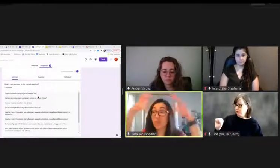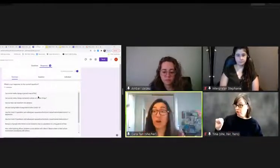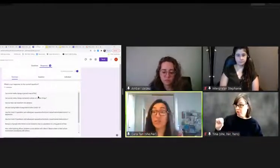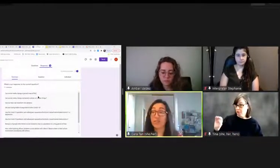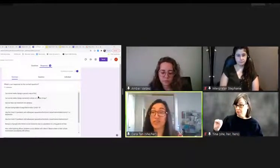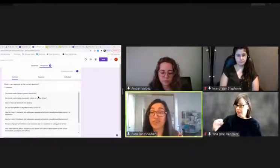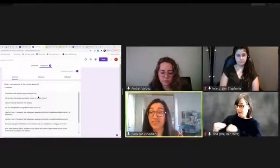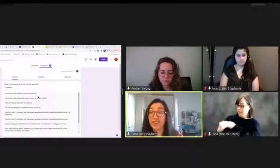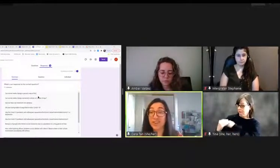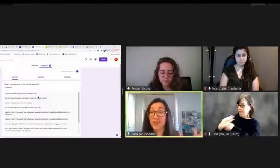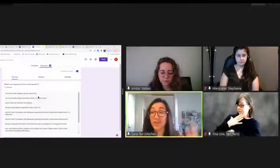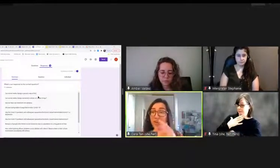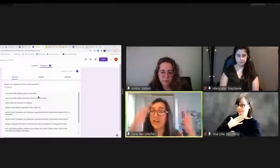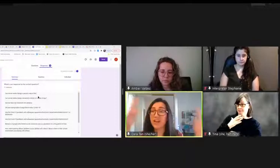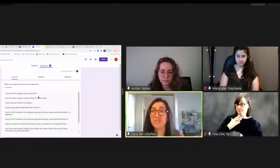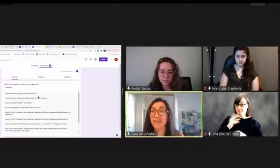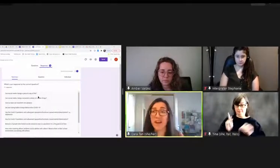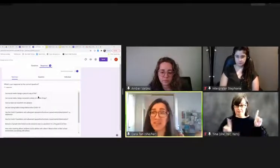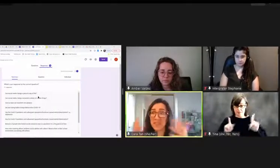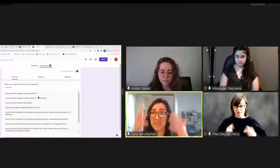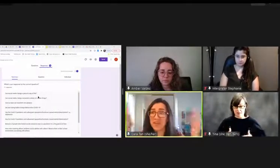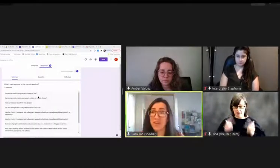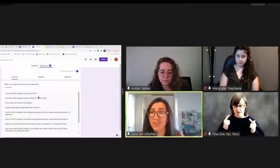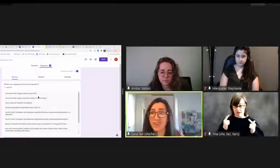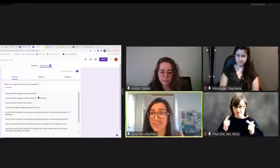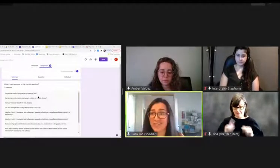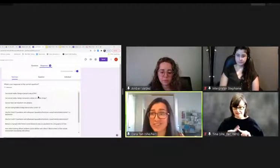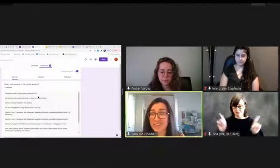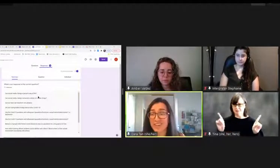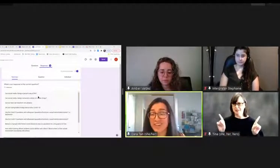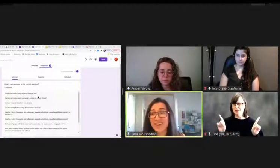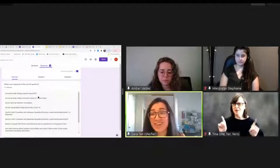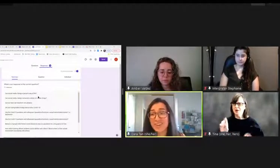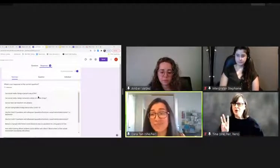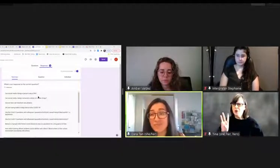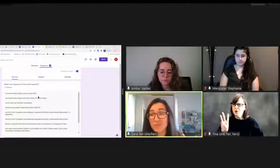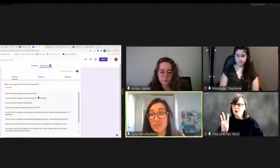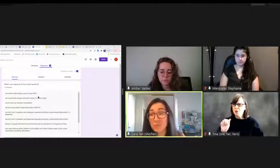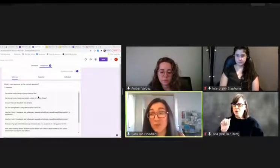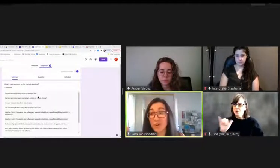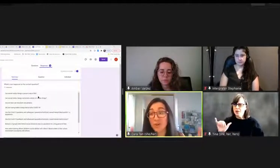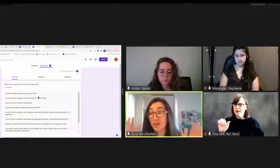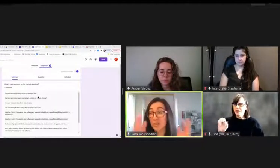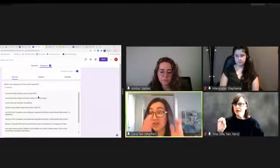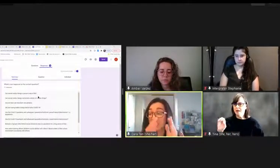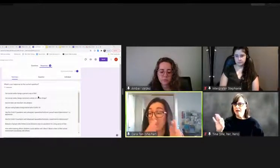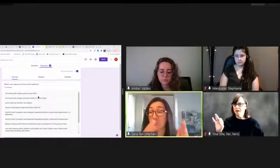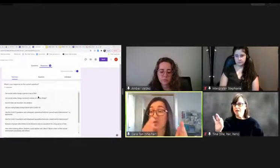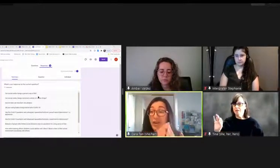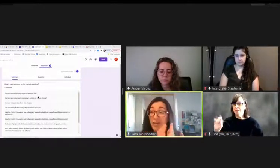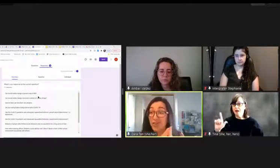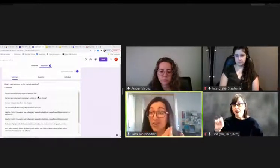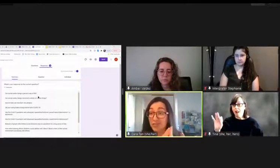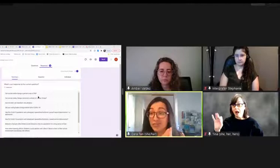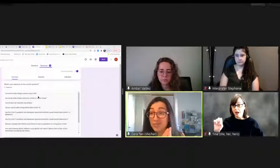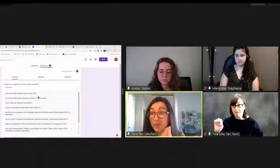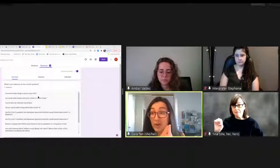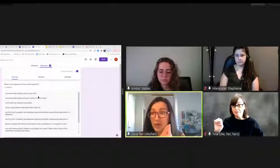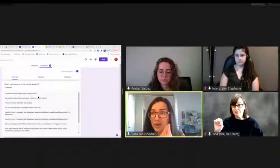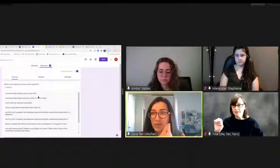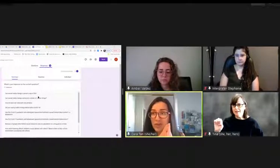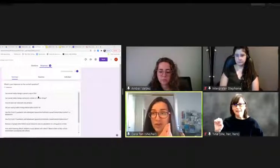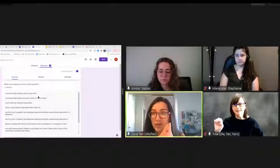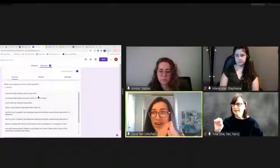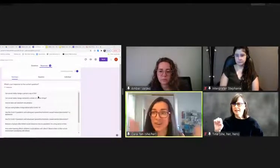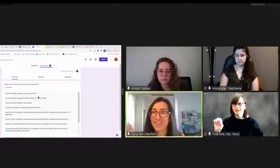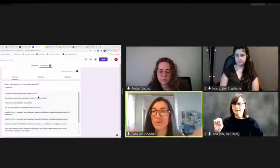a broad thing, right? Your way of life is everything about yourself. We want to try to be a little bit more narrow so we